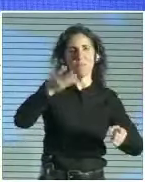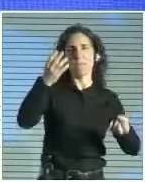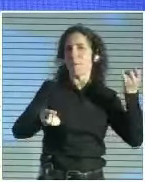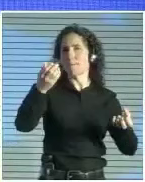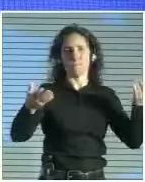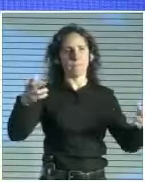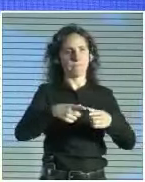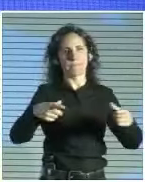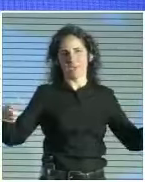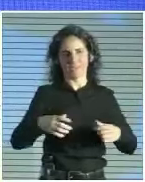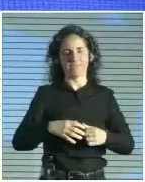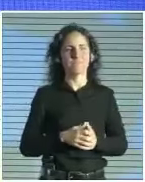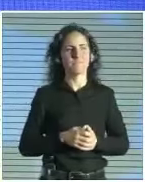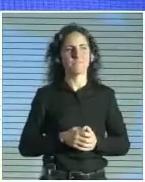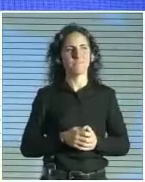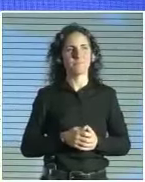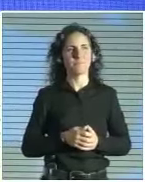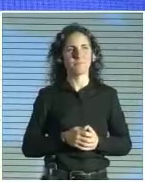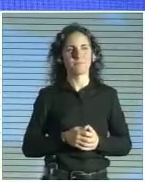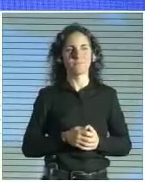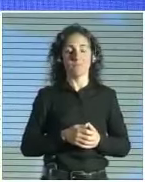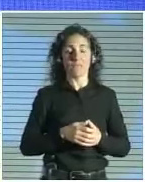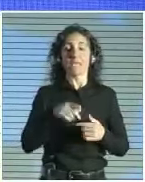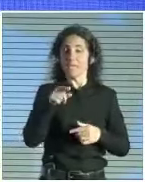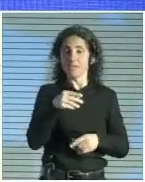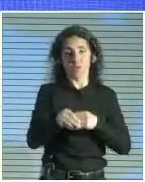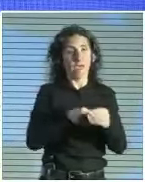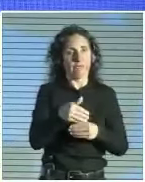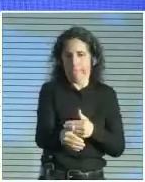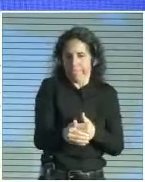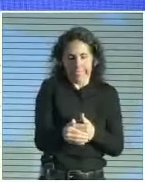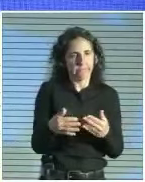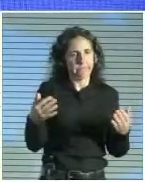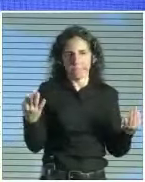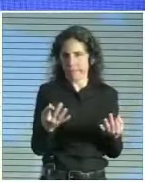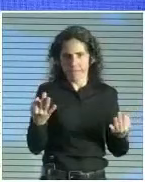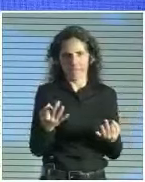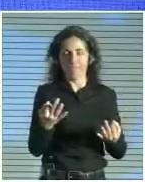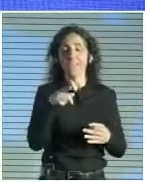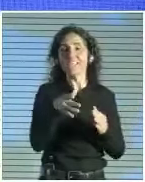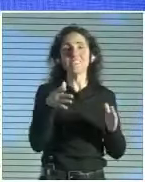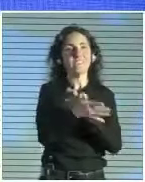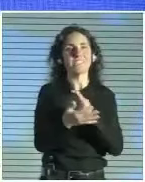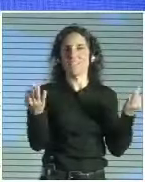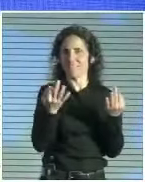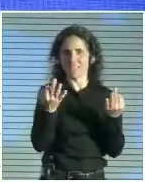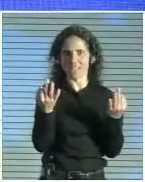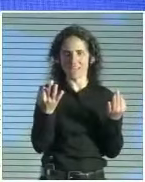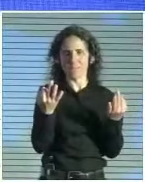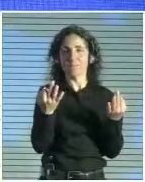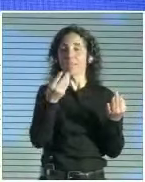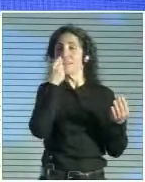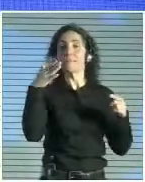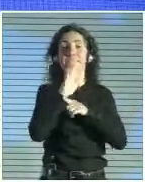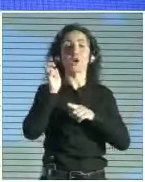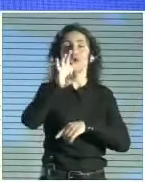term. And that also is bringing some of the other states into the summit, so that we all together